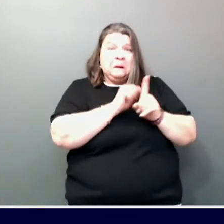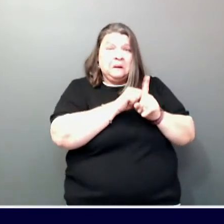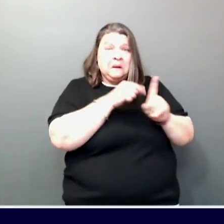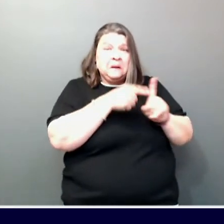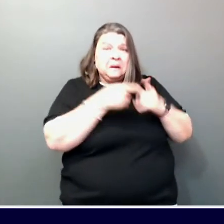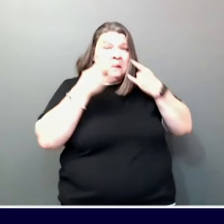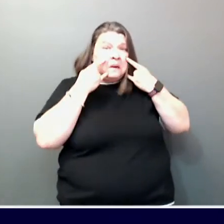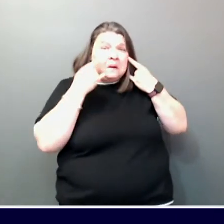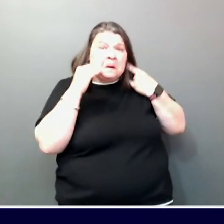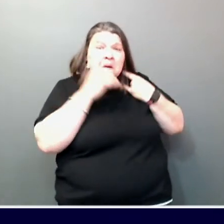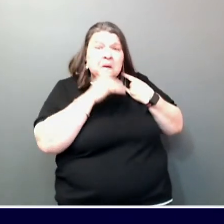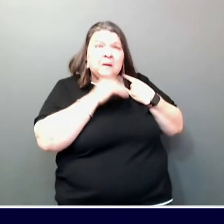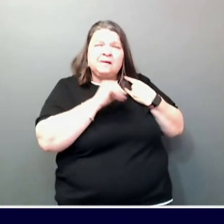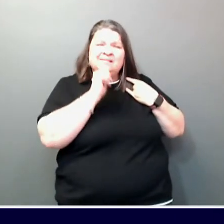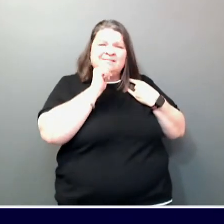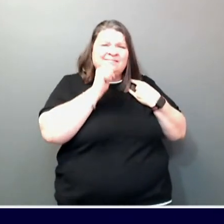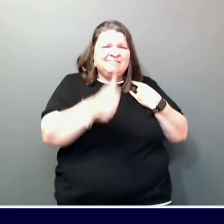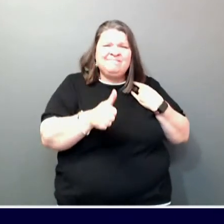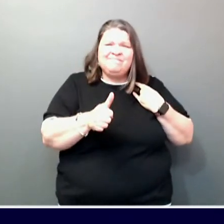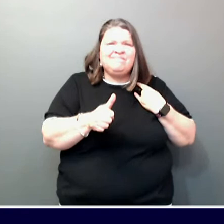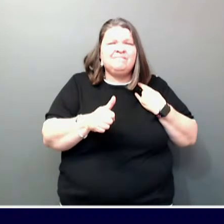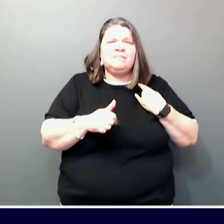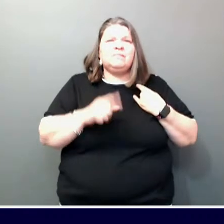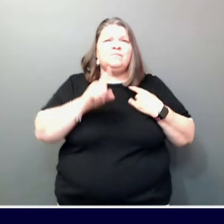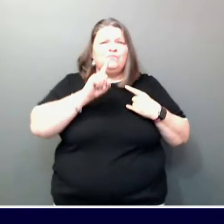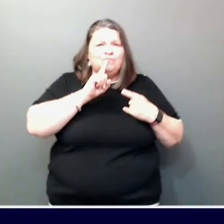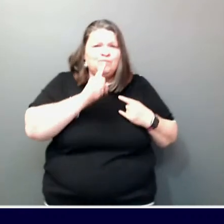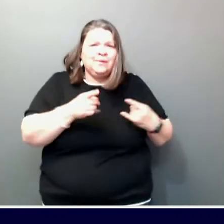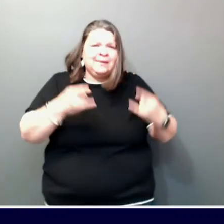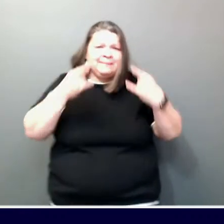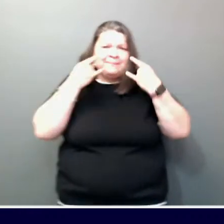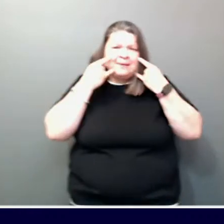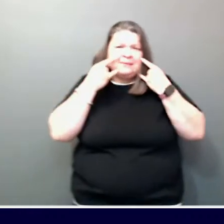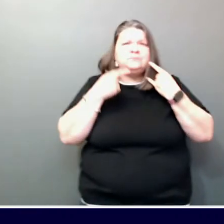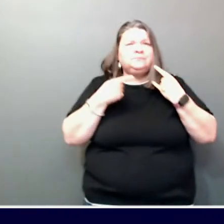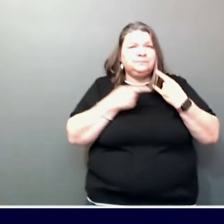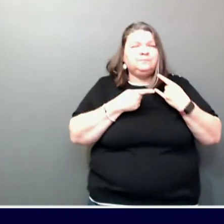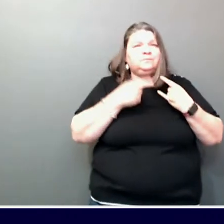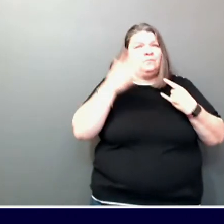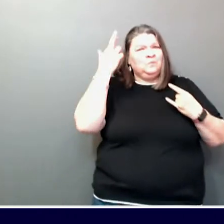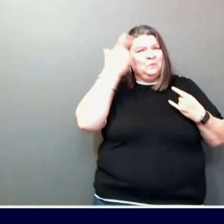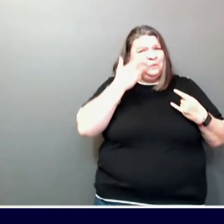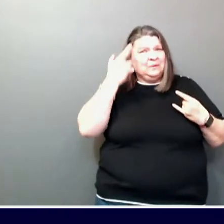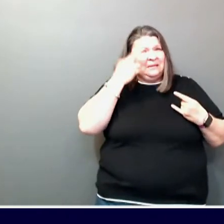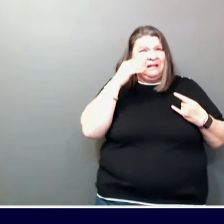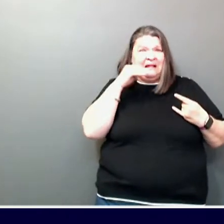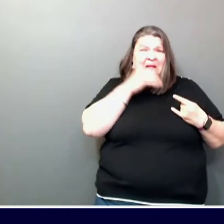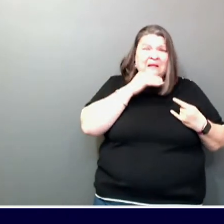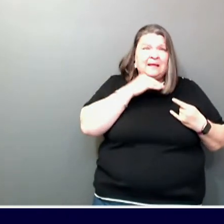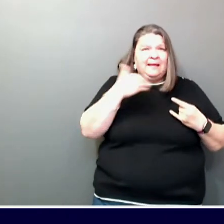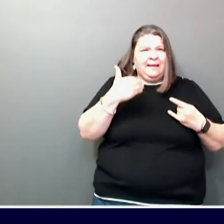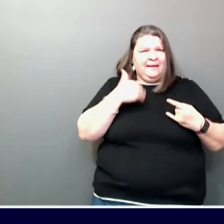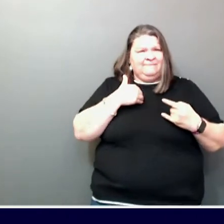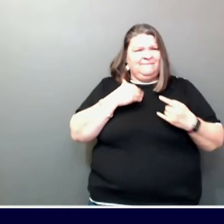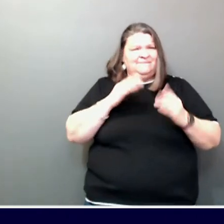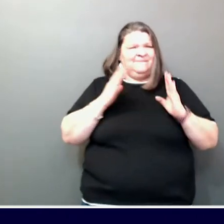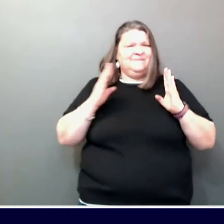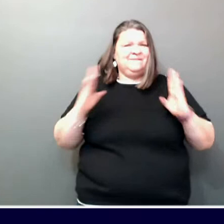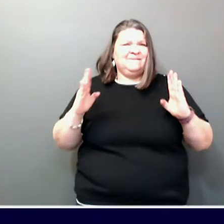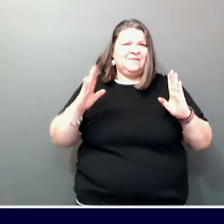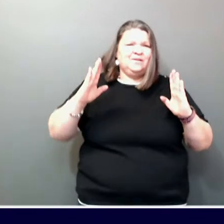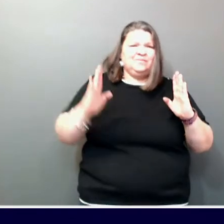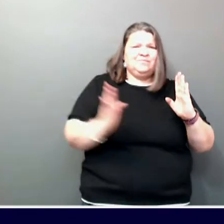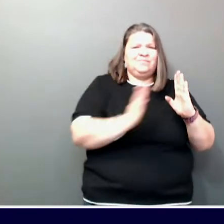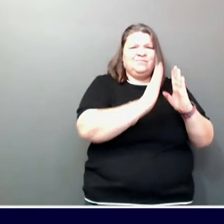deal, simply because even within the realm of counterfeit, there is a wide spectrum. Some may have clasps that are